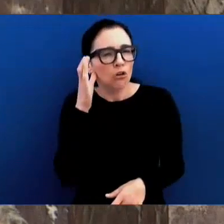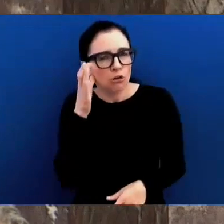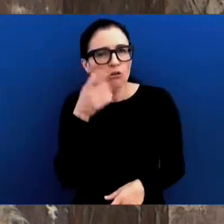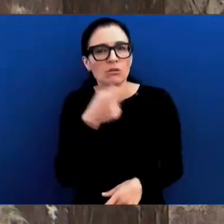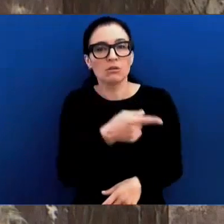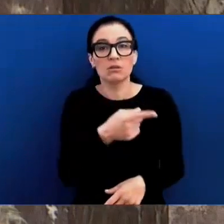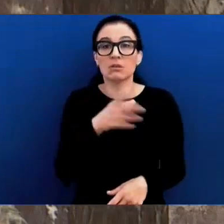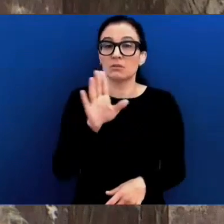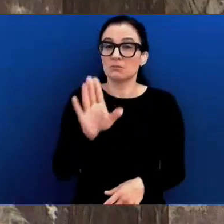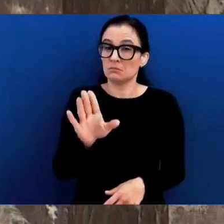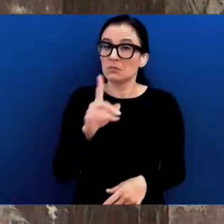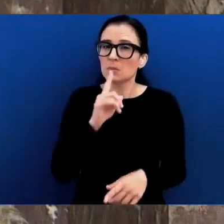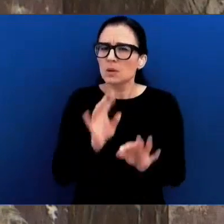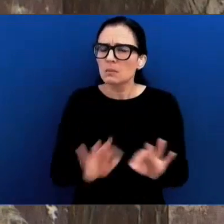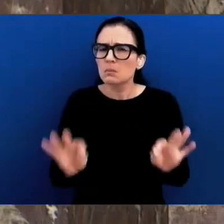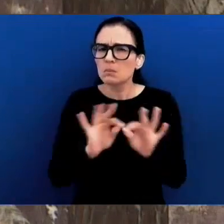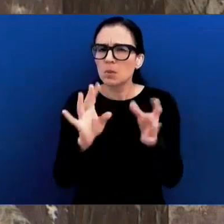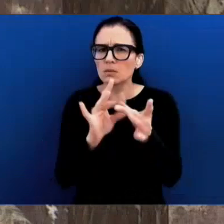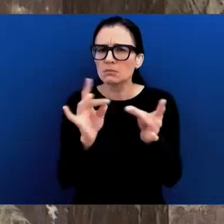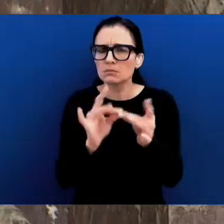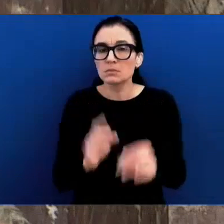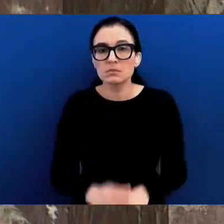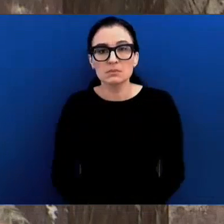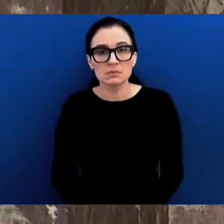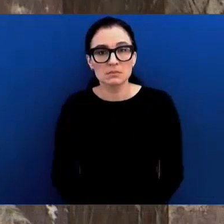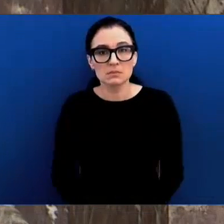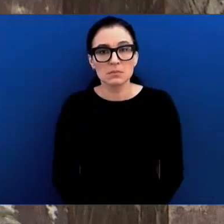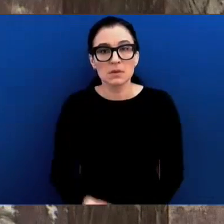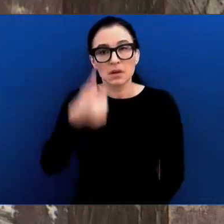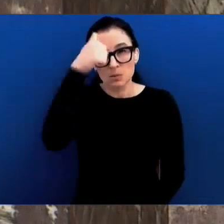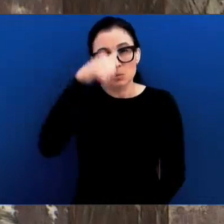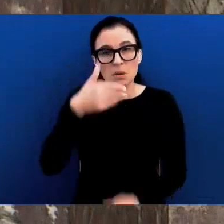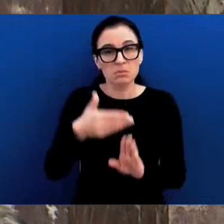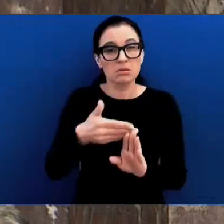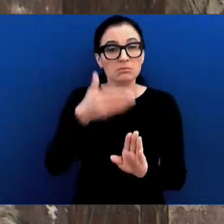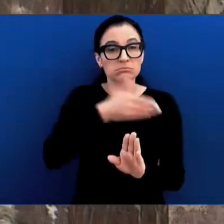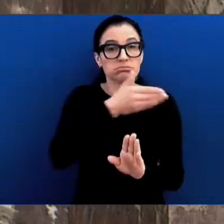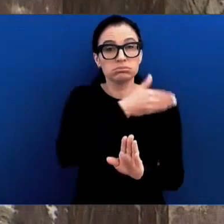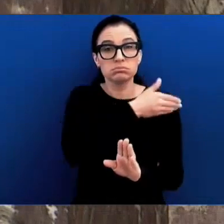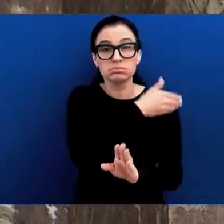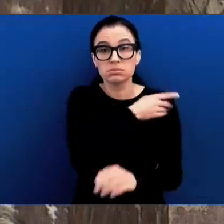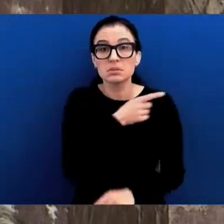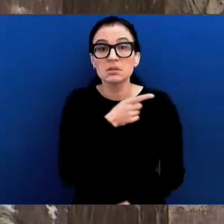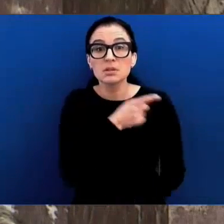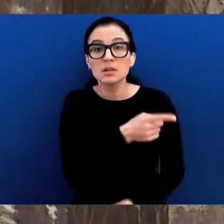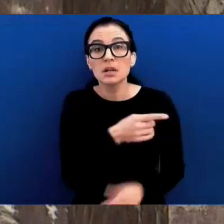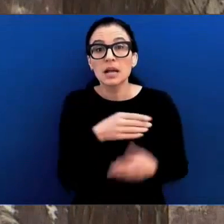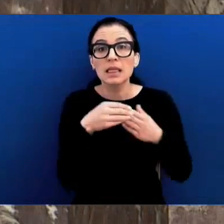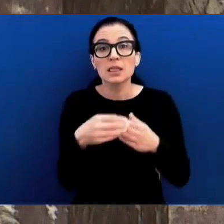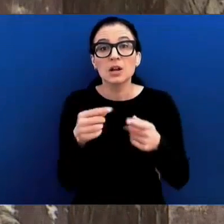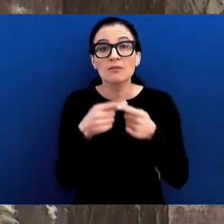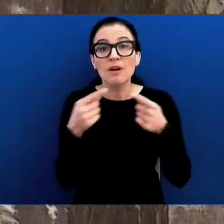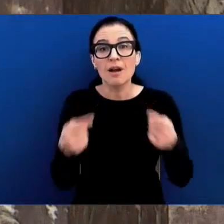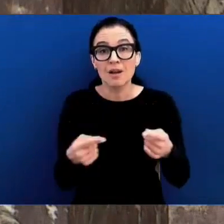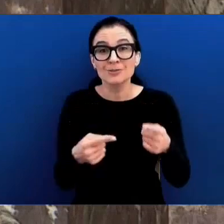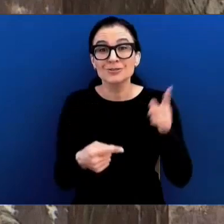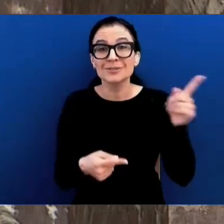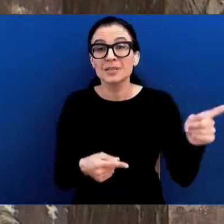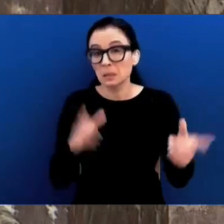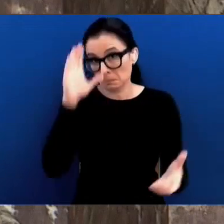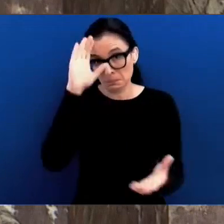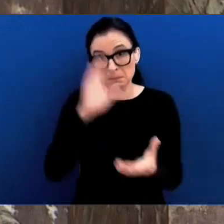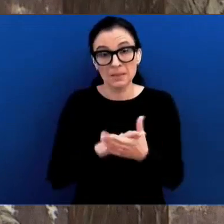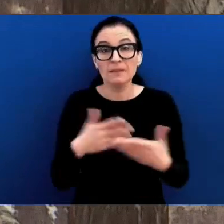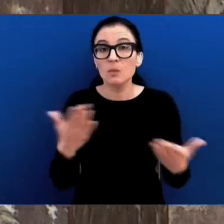to the evolution of the Leader of the Opposition's view on carbon tax. In 2008, he said, we knew the carbon tax wasn't